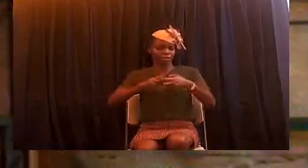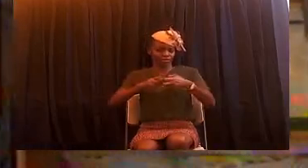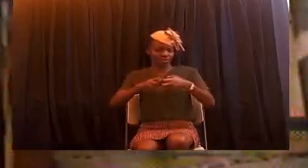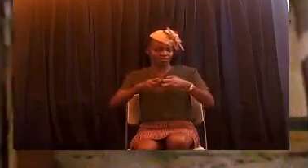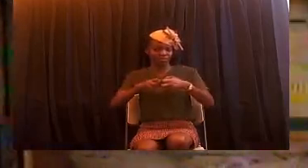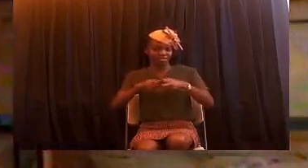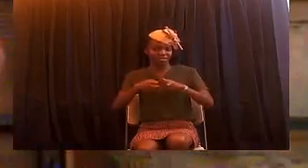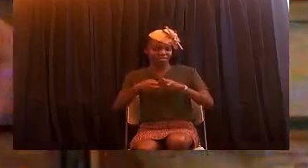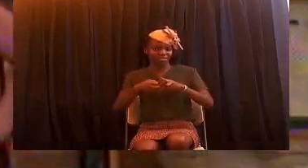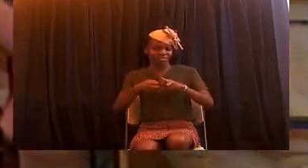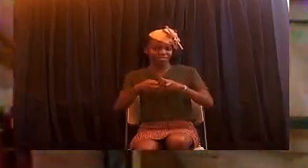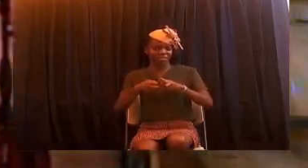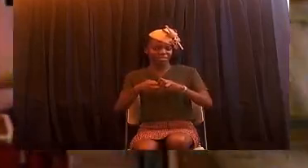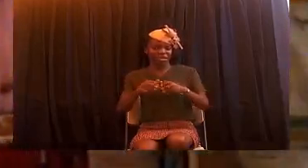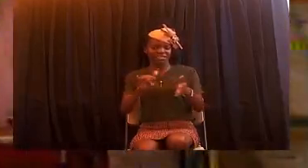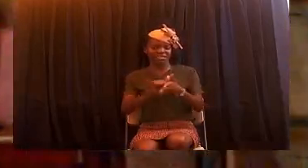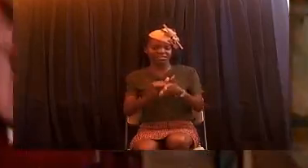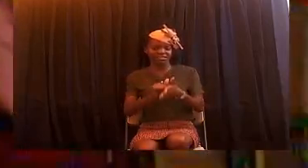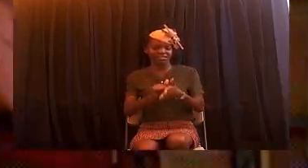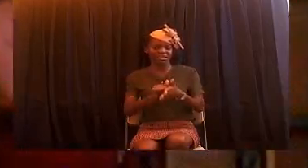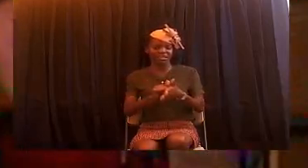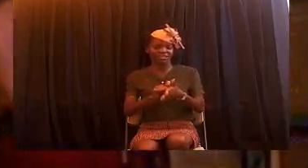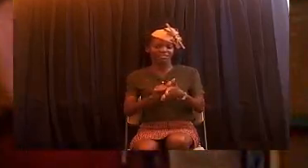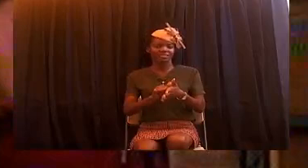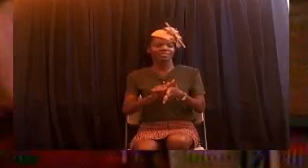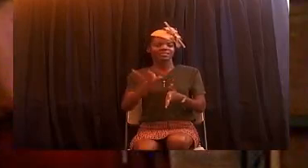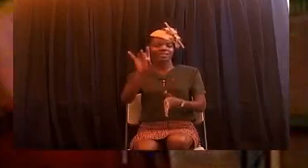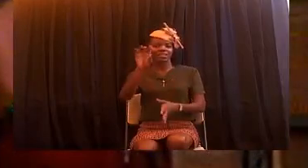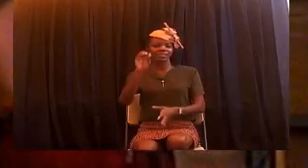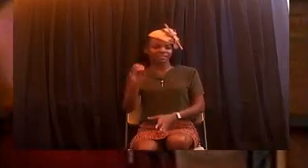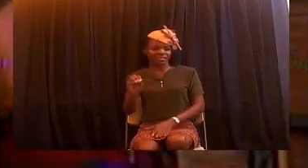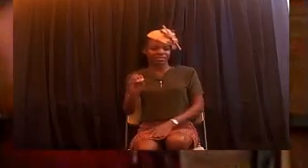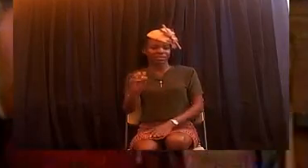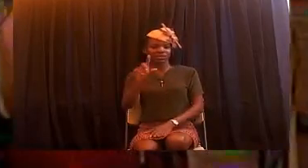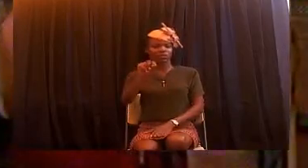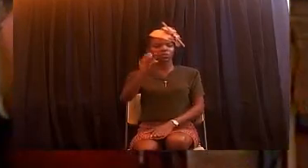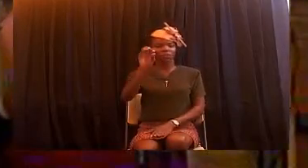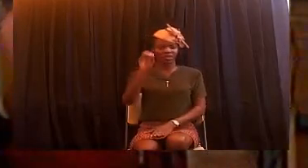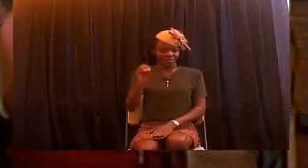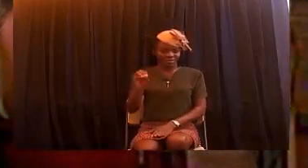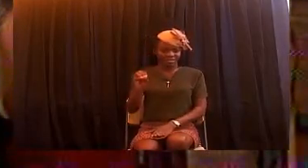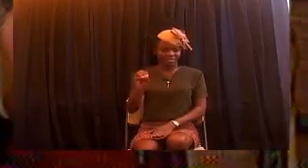Amen. And that is the 80-20 rule. I want to speak to us today about a